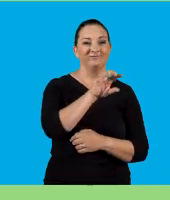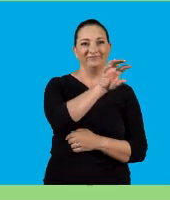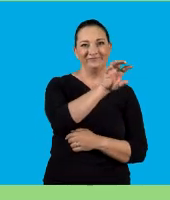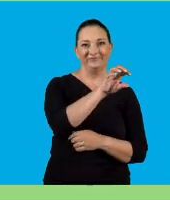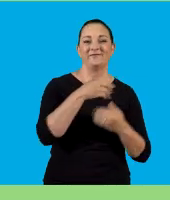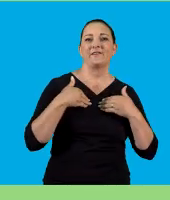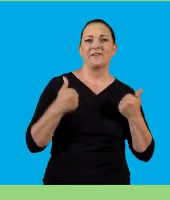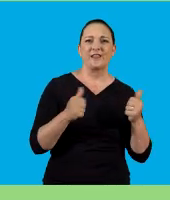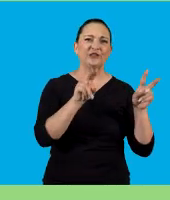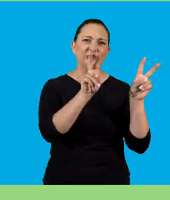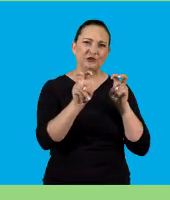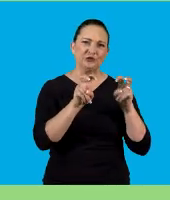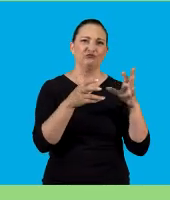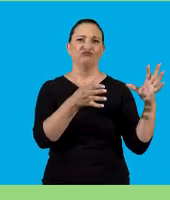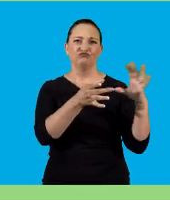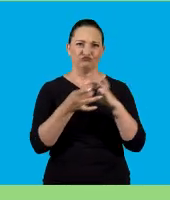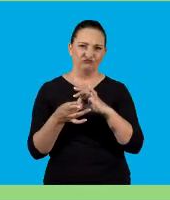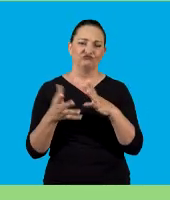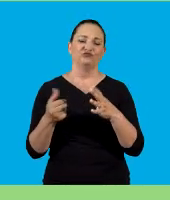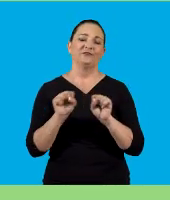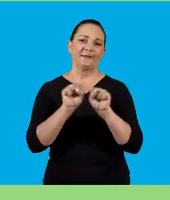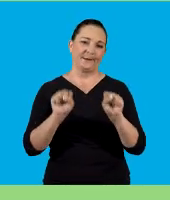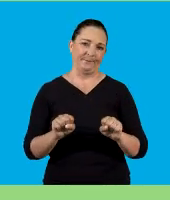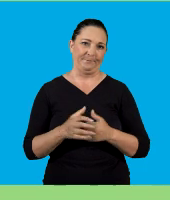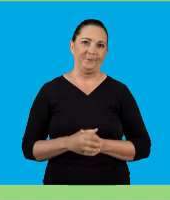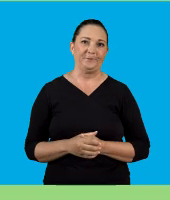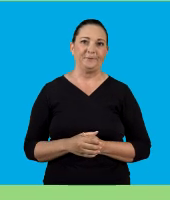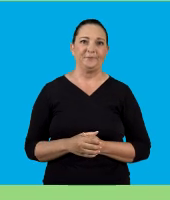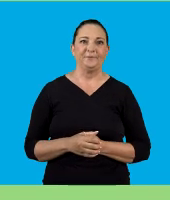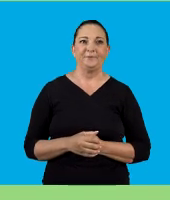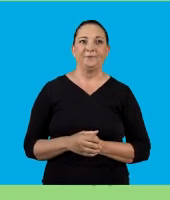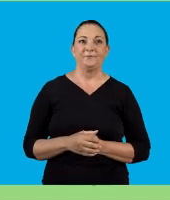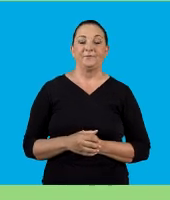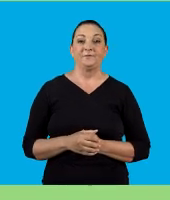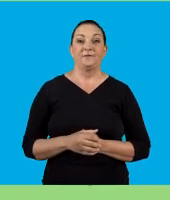are going to look at the health issues that are related to the system.